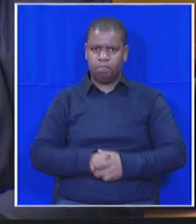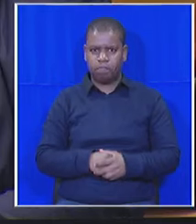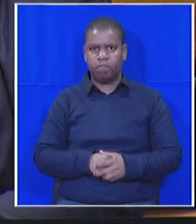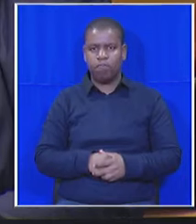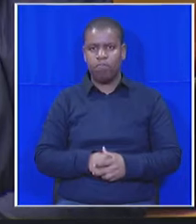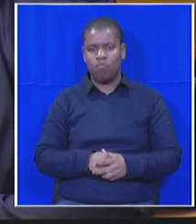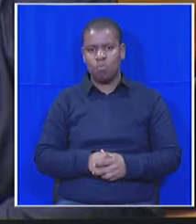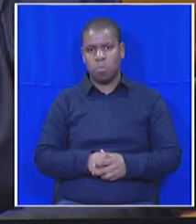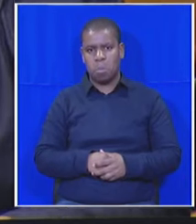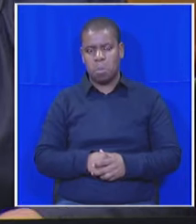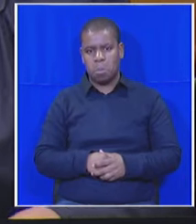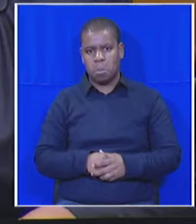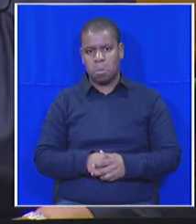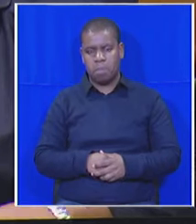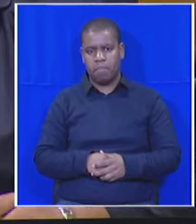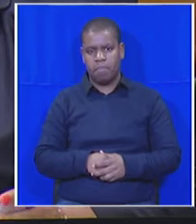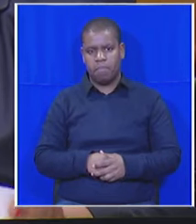of the DA is noted.